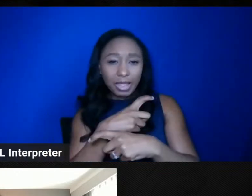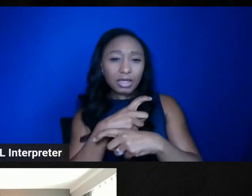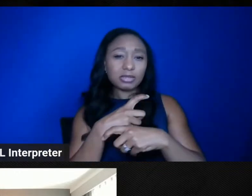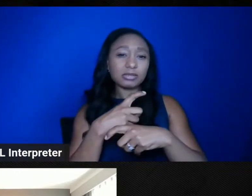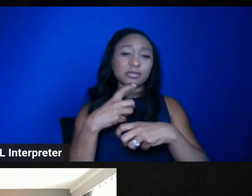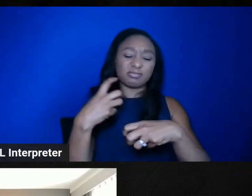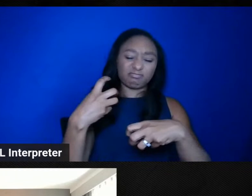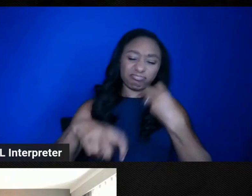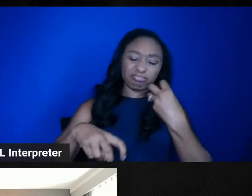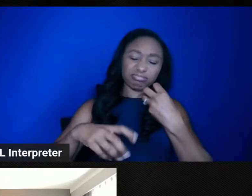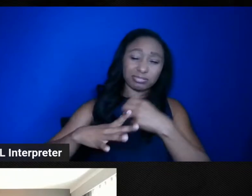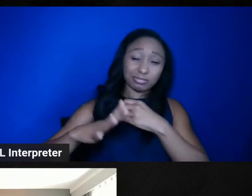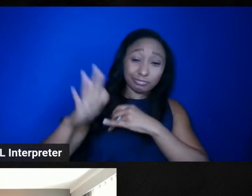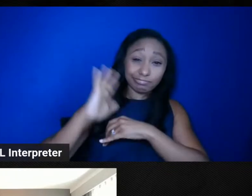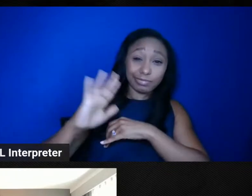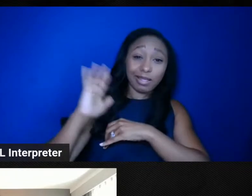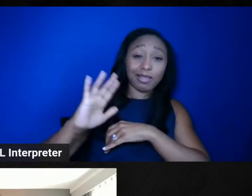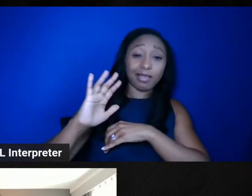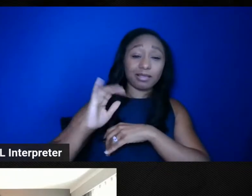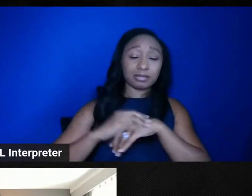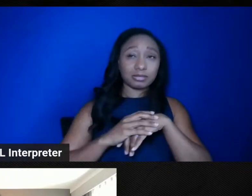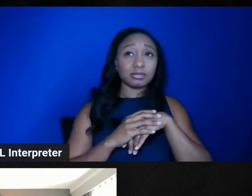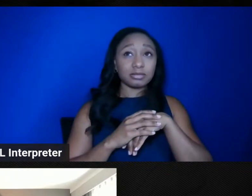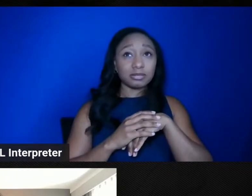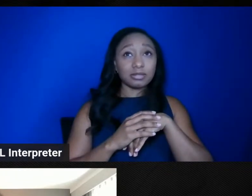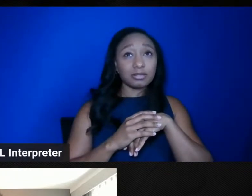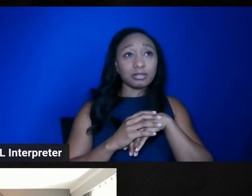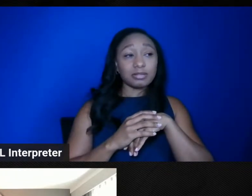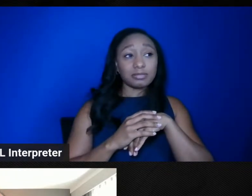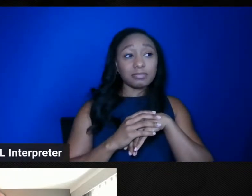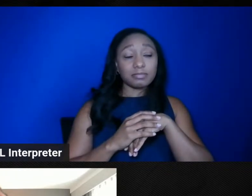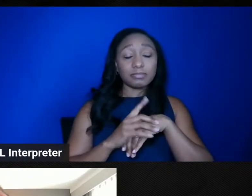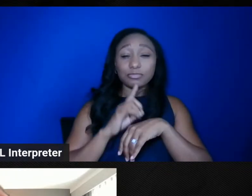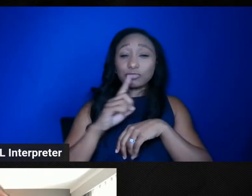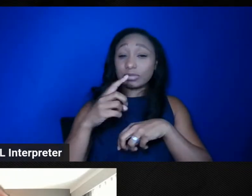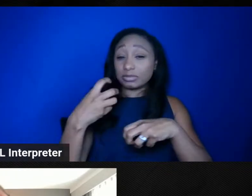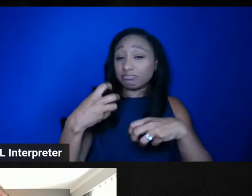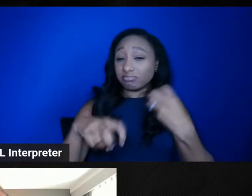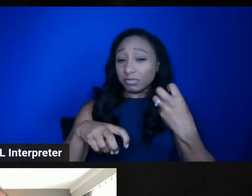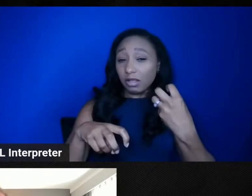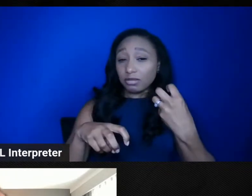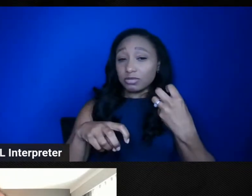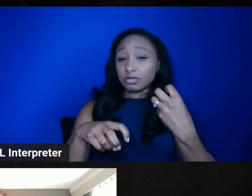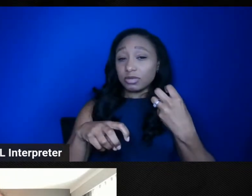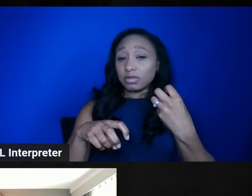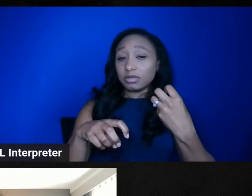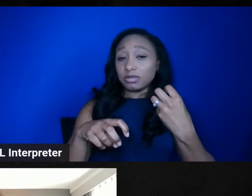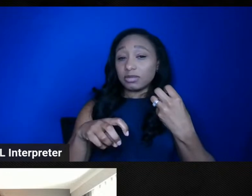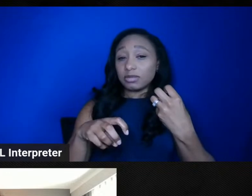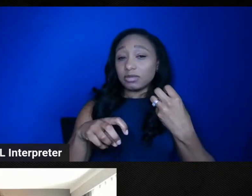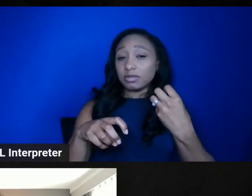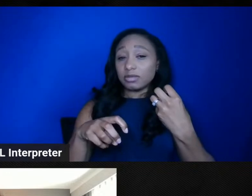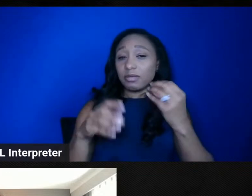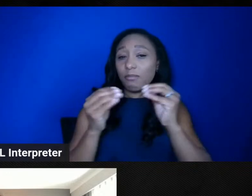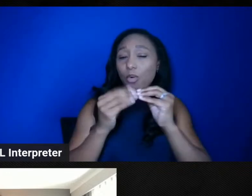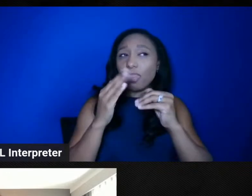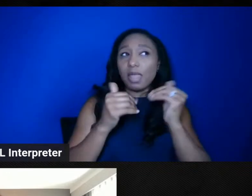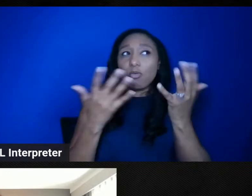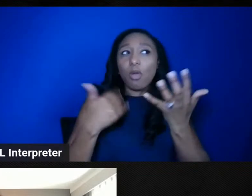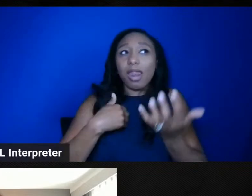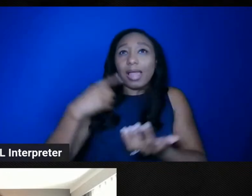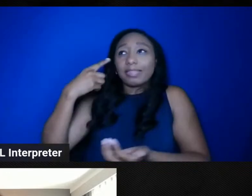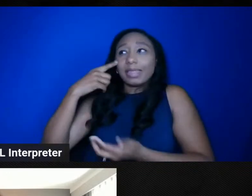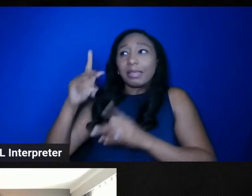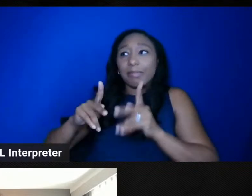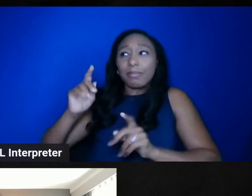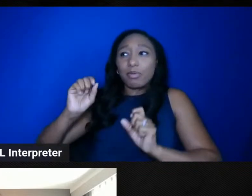pasts. This is something that is far more feasible than many, I think, are willing to acknowledge. So I just encourage you to go in with an open